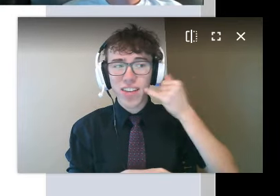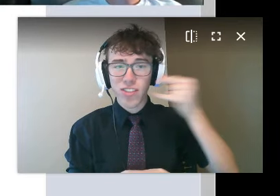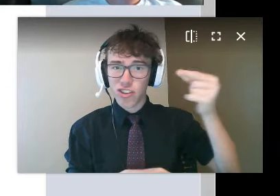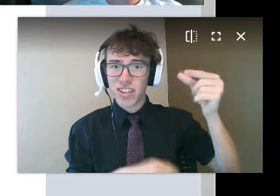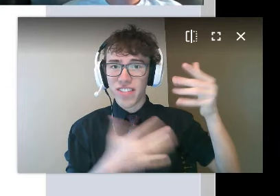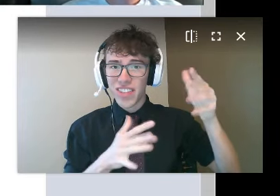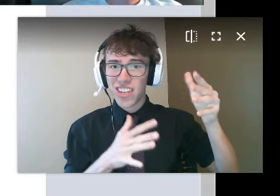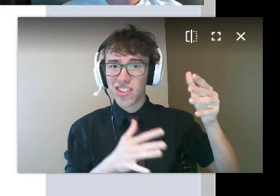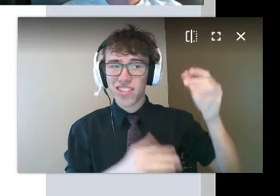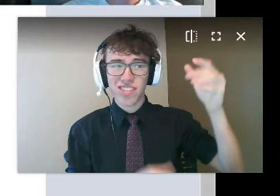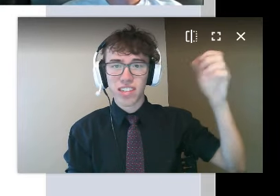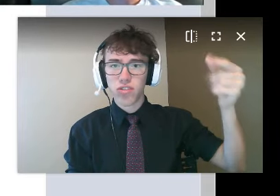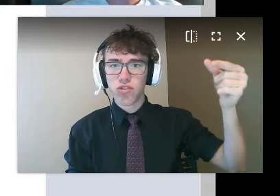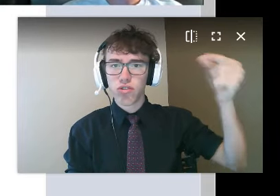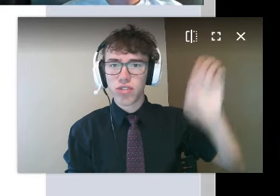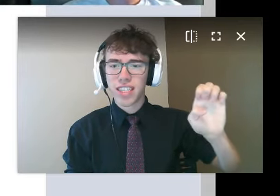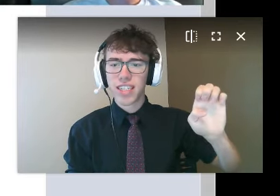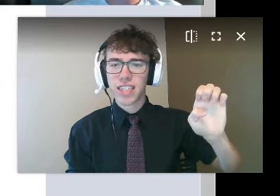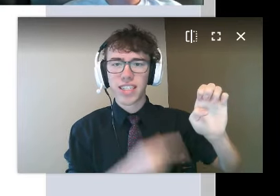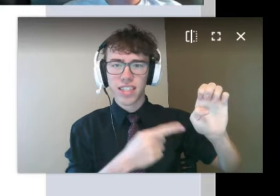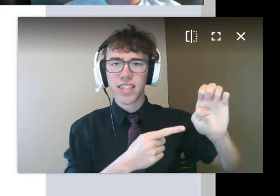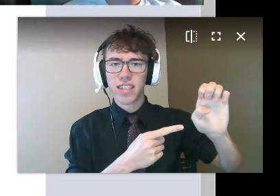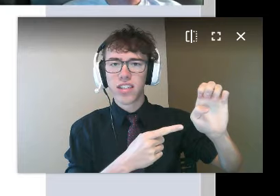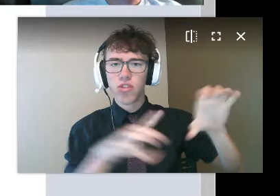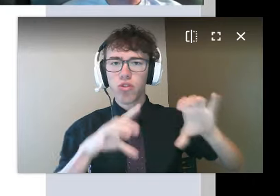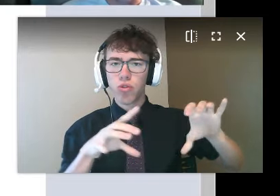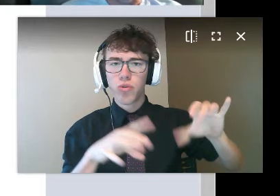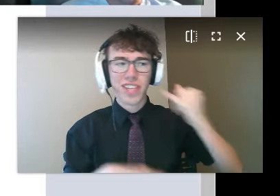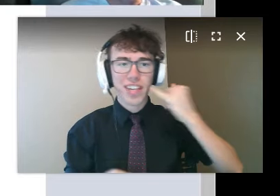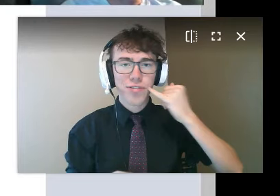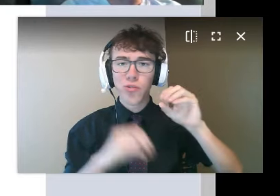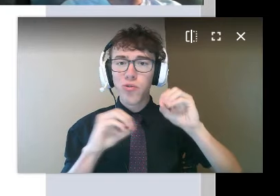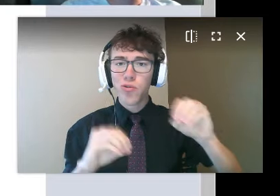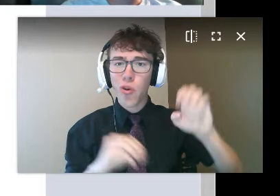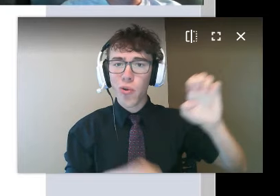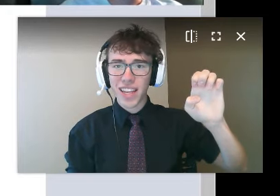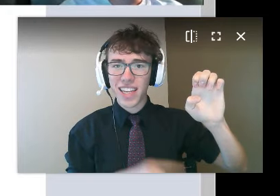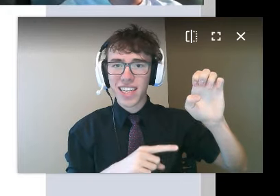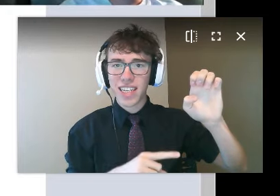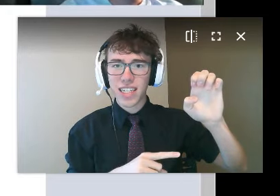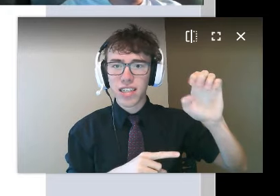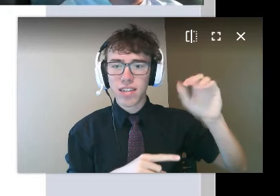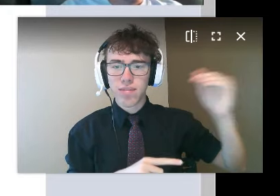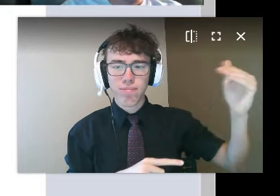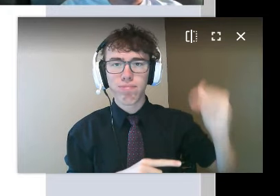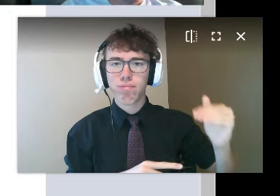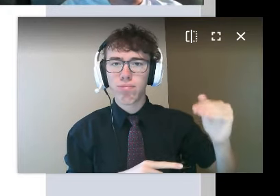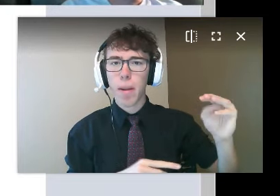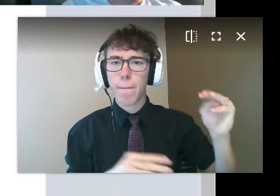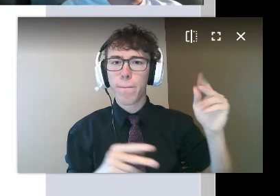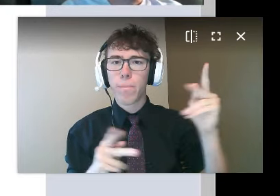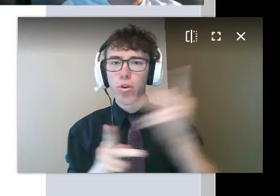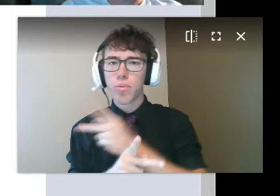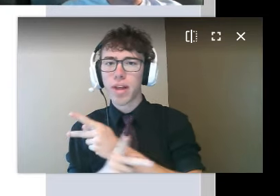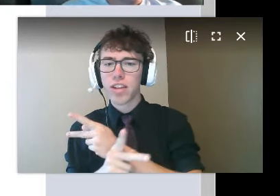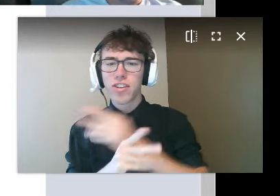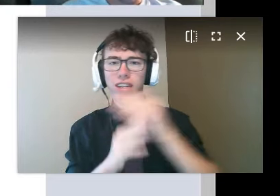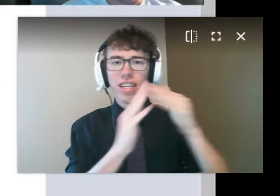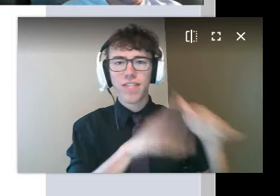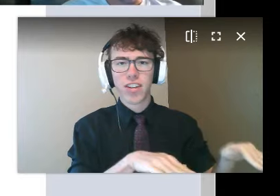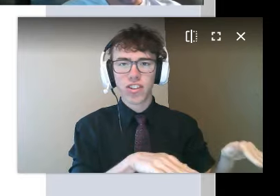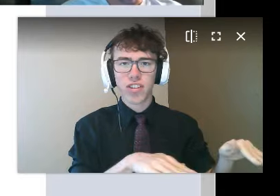go to multiplication and division. If you have multiplication and division, you just go from